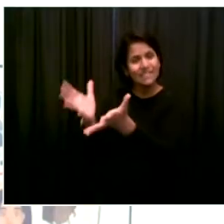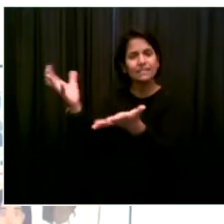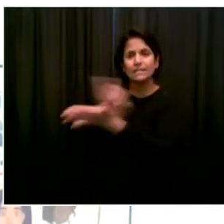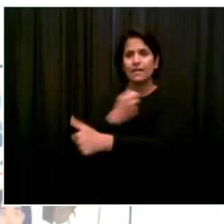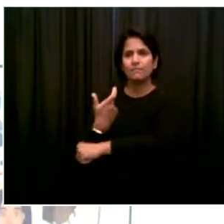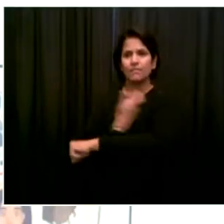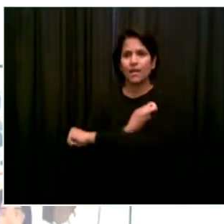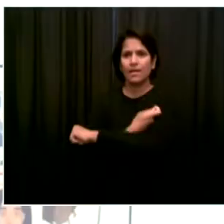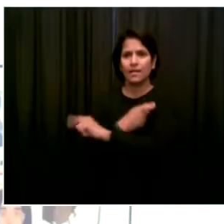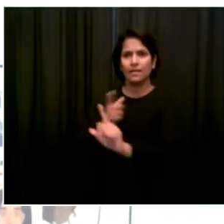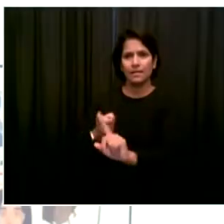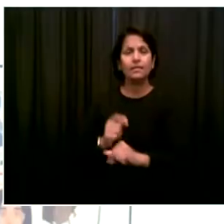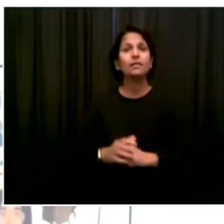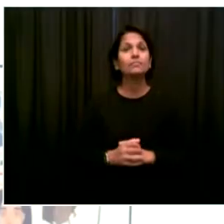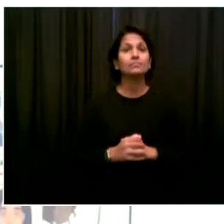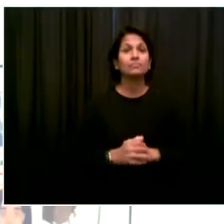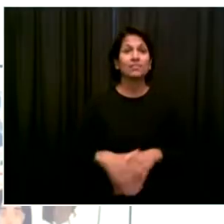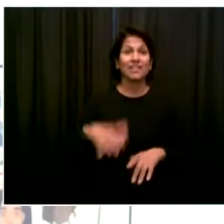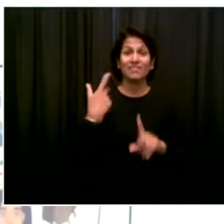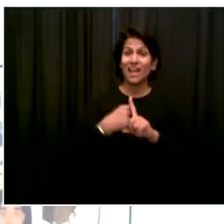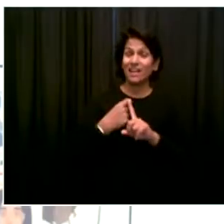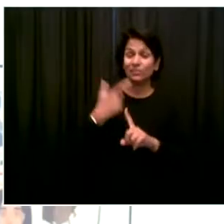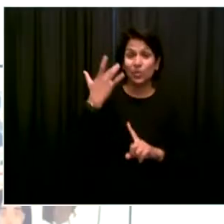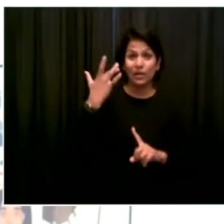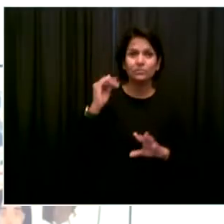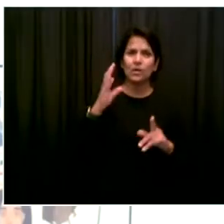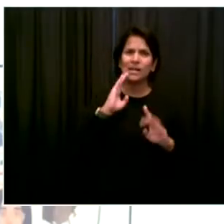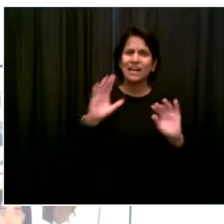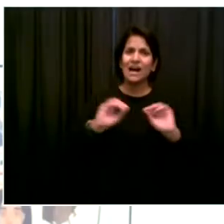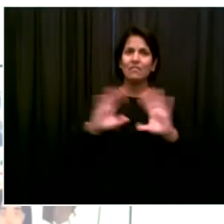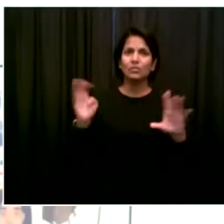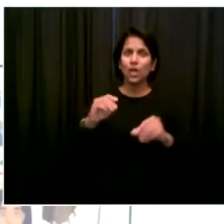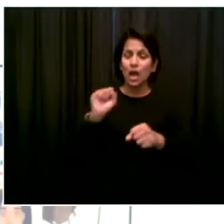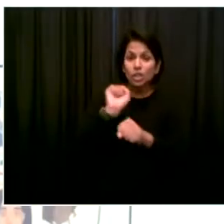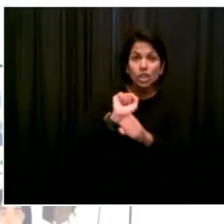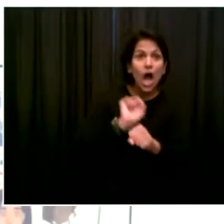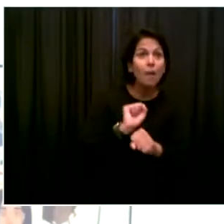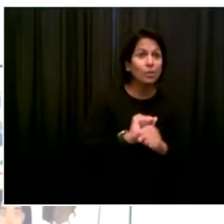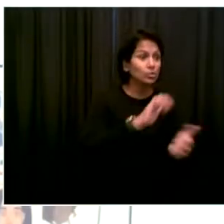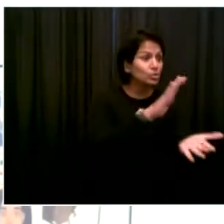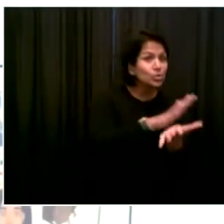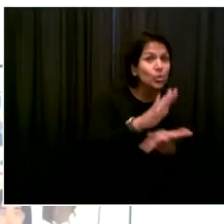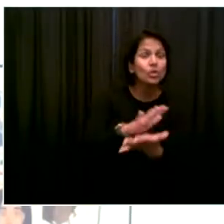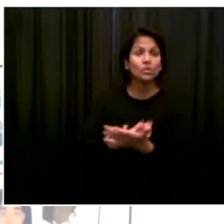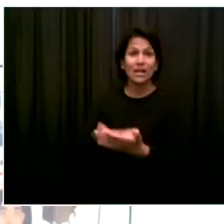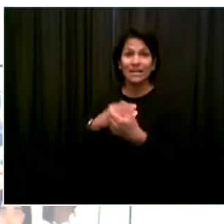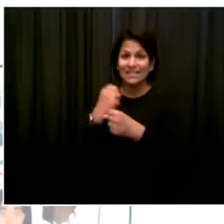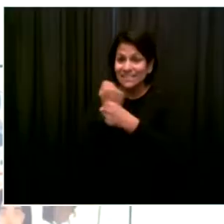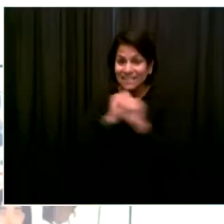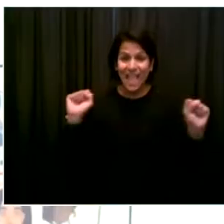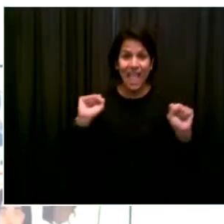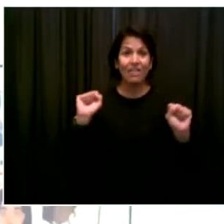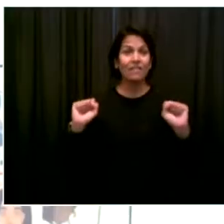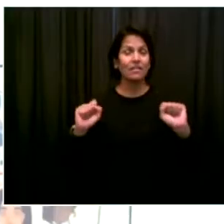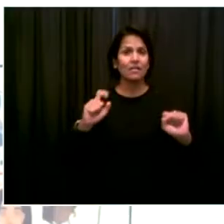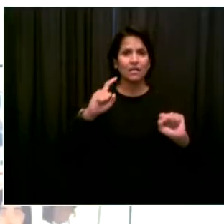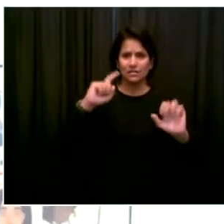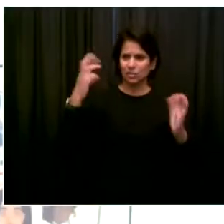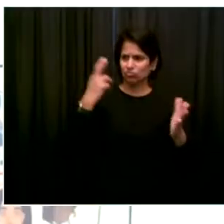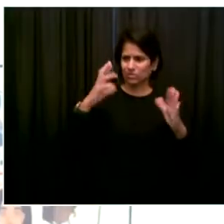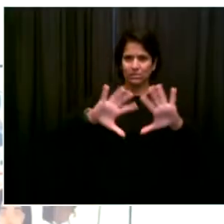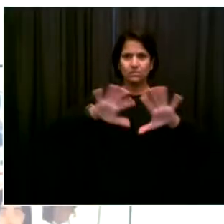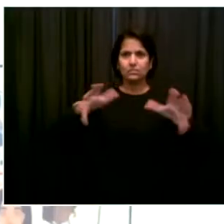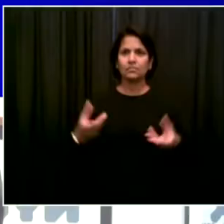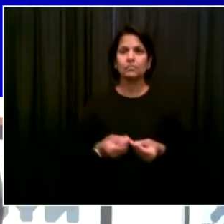school, work, care, by safeguarding individuals and communities. Today, we take another hopeful step forward. Thank